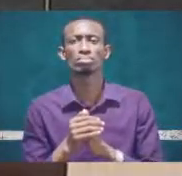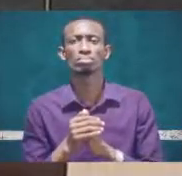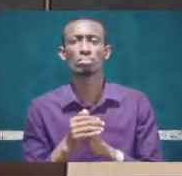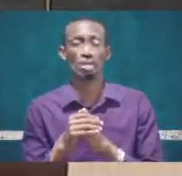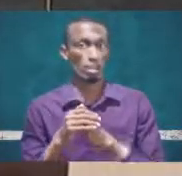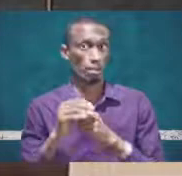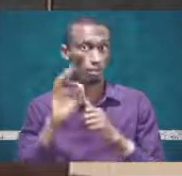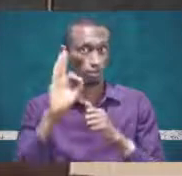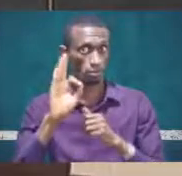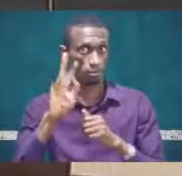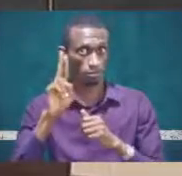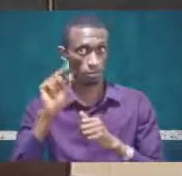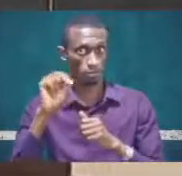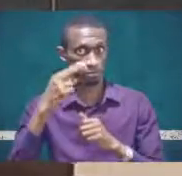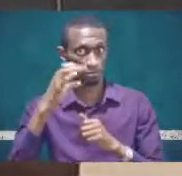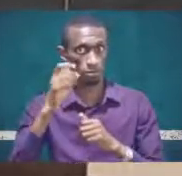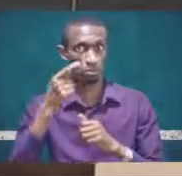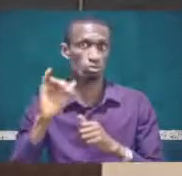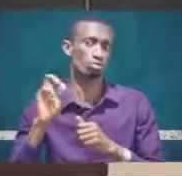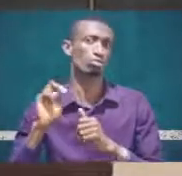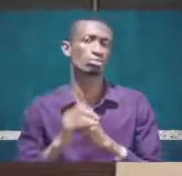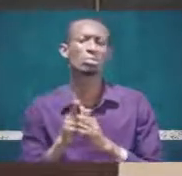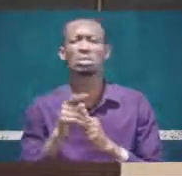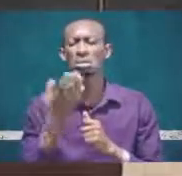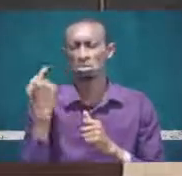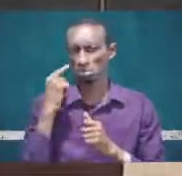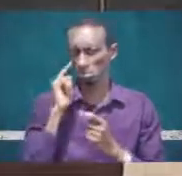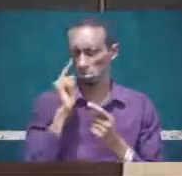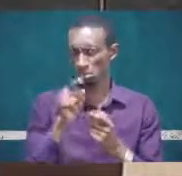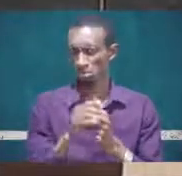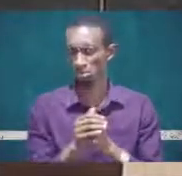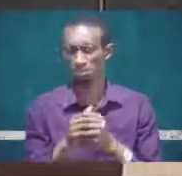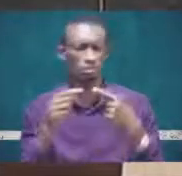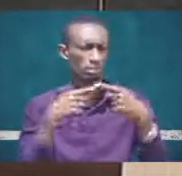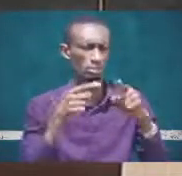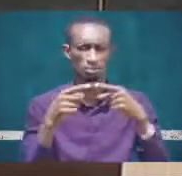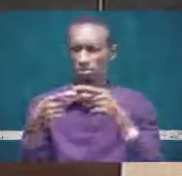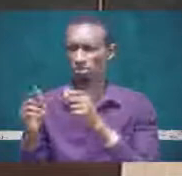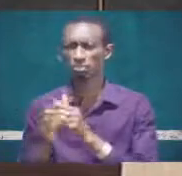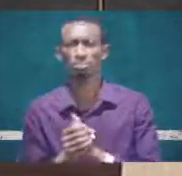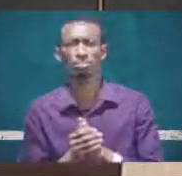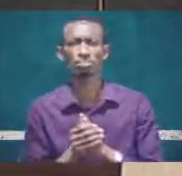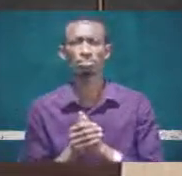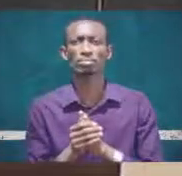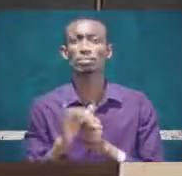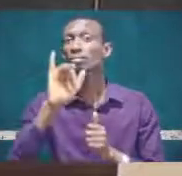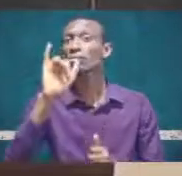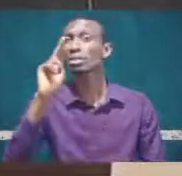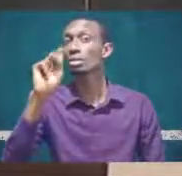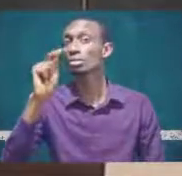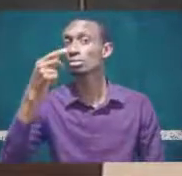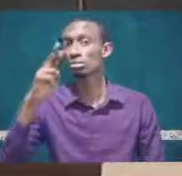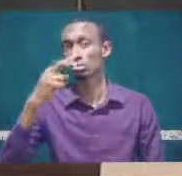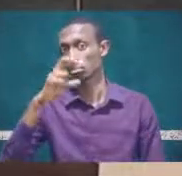We met different cases of integral involving trigonometric